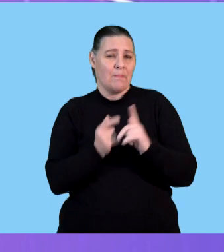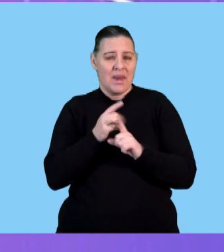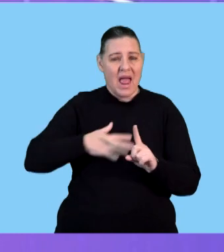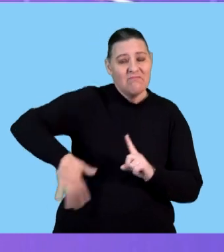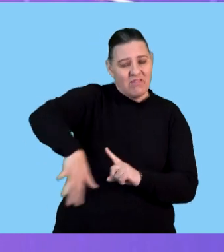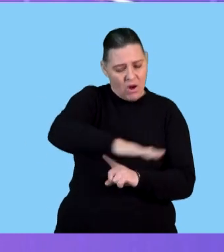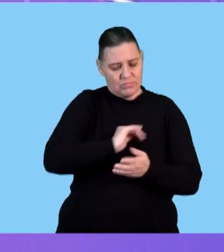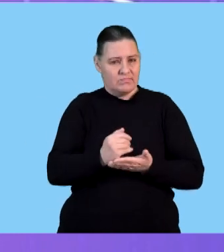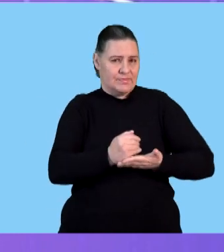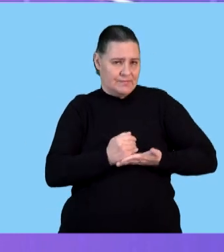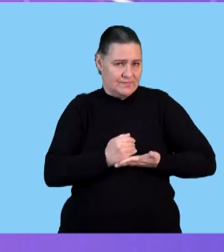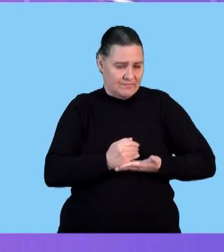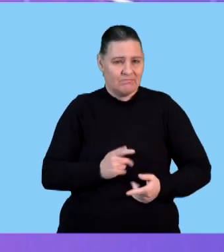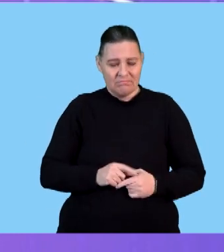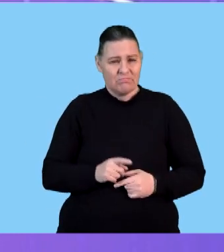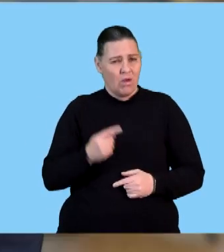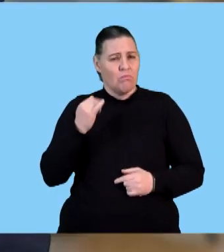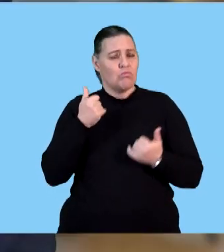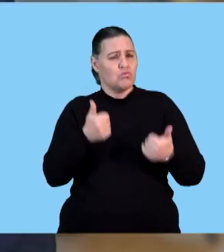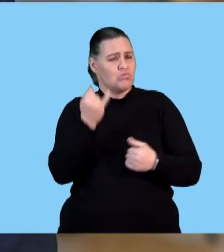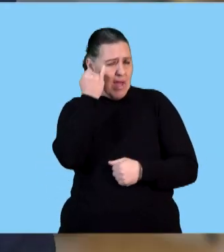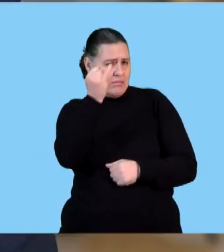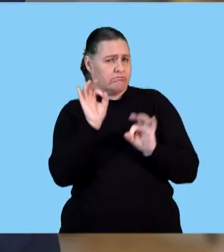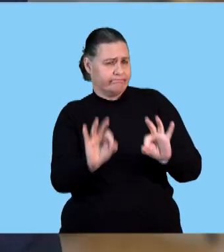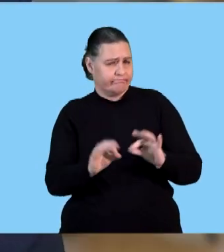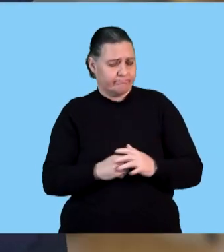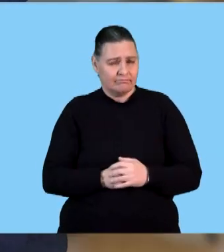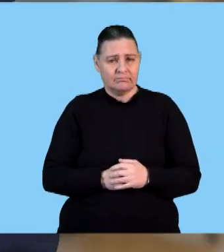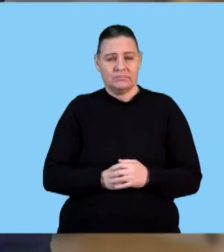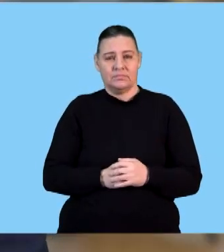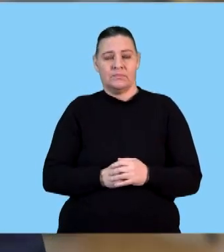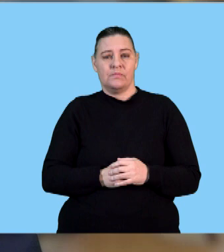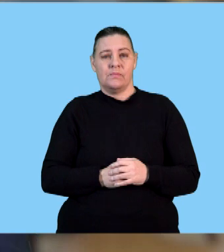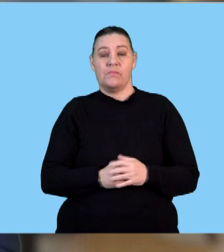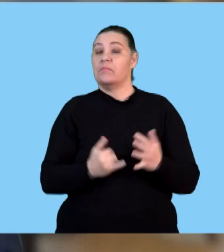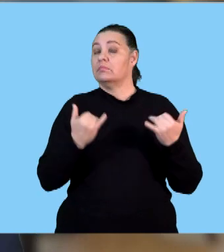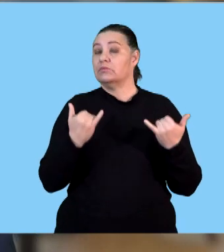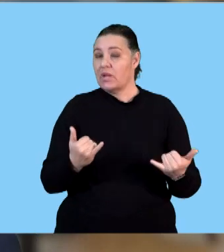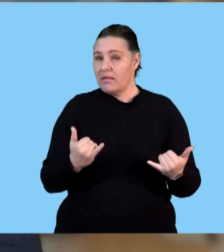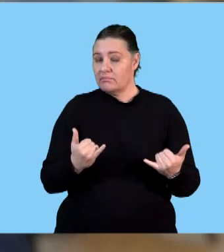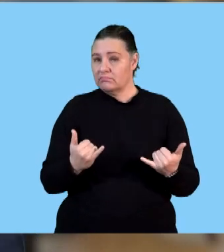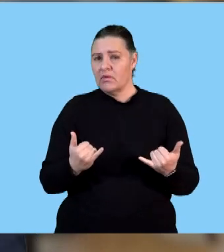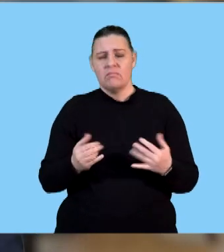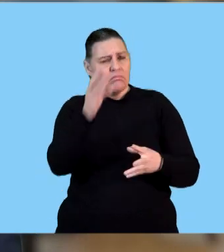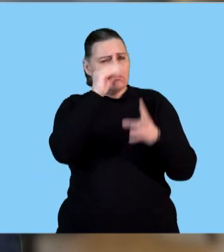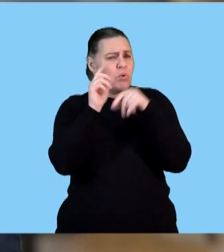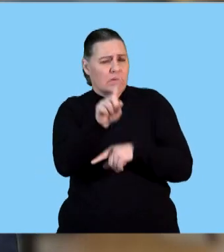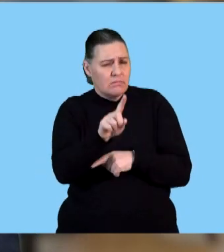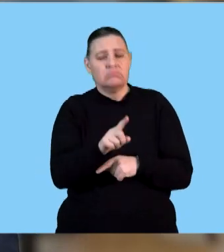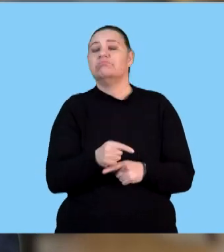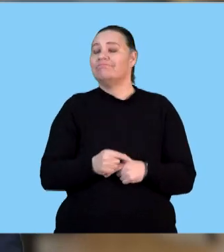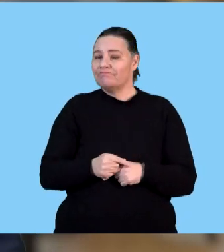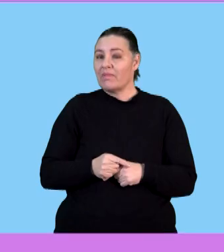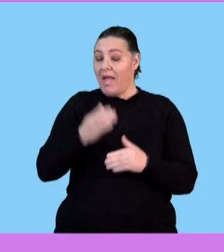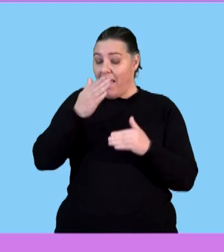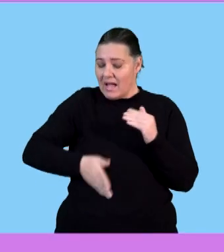save the environment? I think that's a good thing. It's a good initiative. So today, by the end of this lesson, you should be